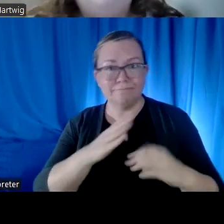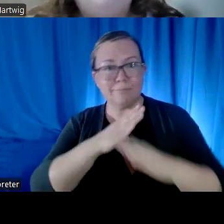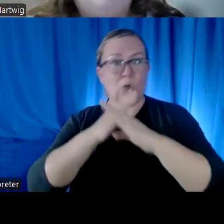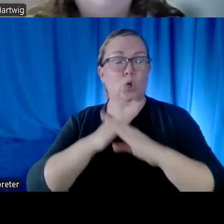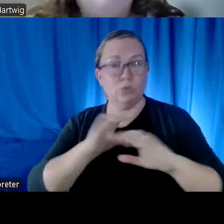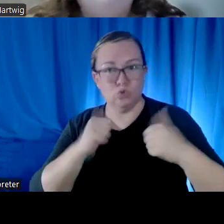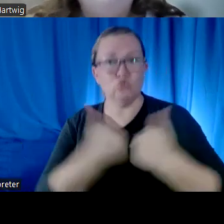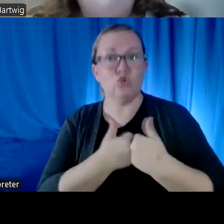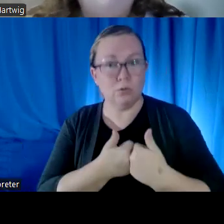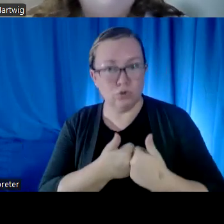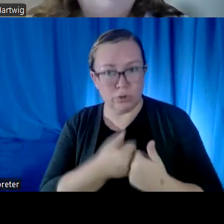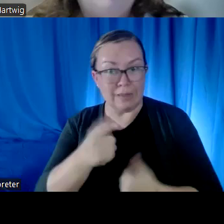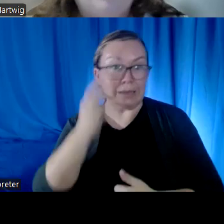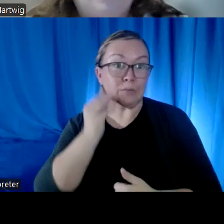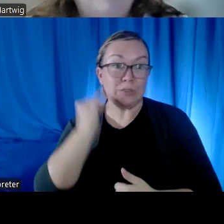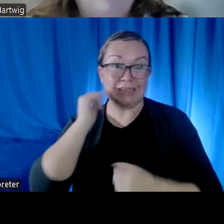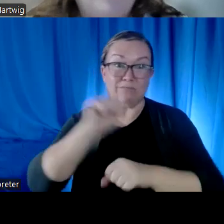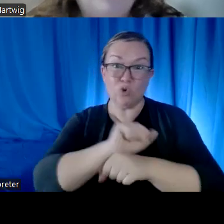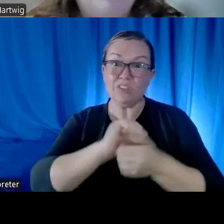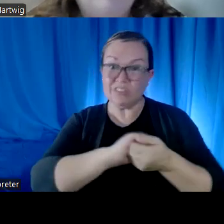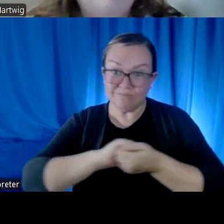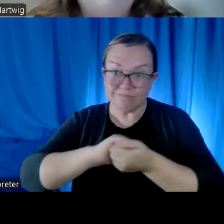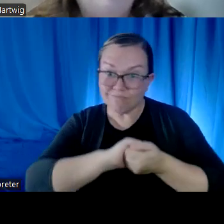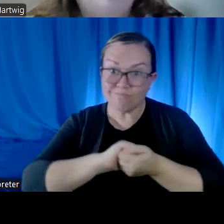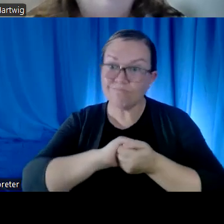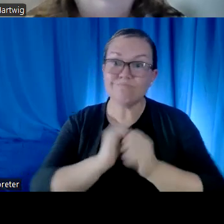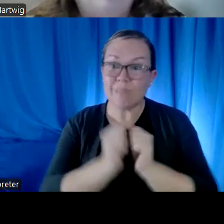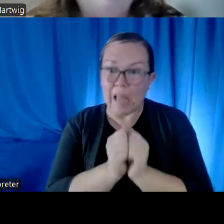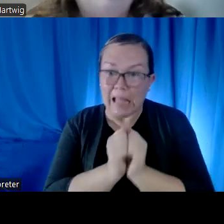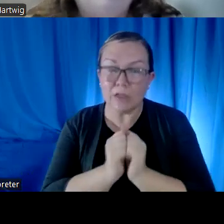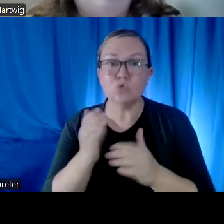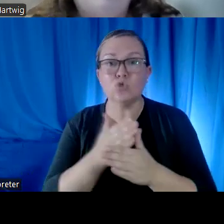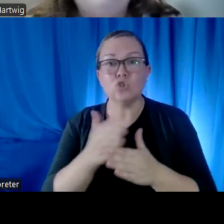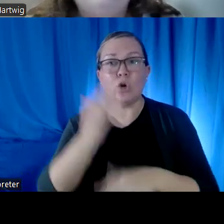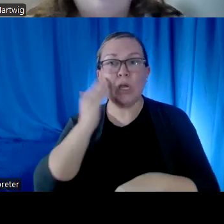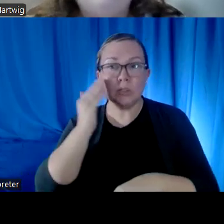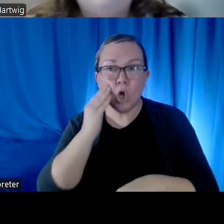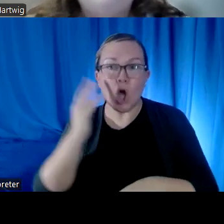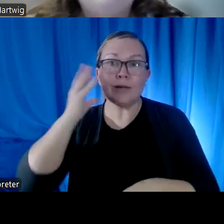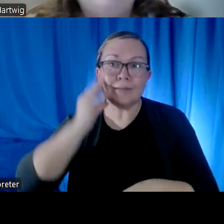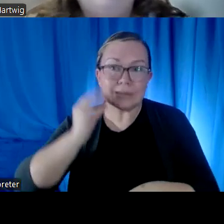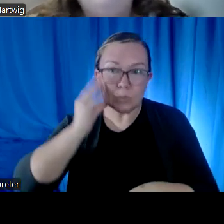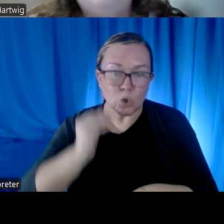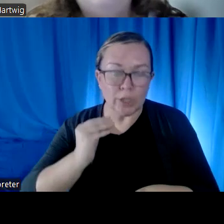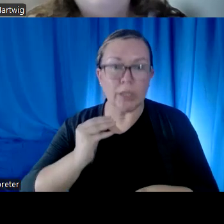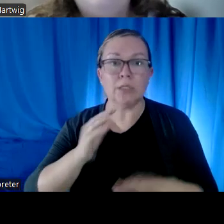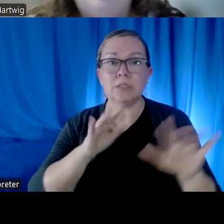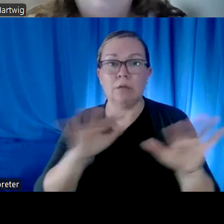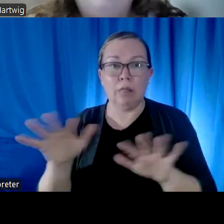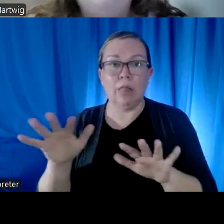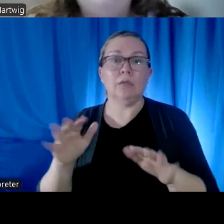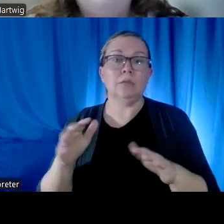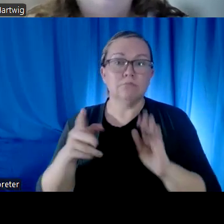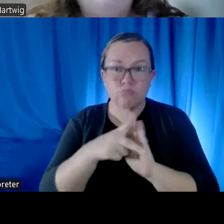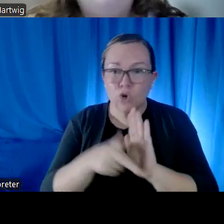face. If we all work together in collaboration, sharing our knowledge, experiences, processes, and procedures, we